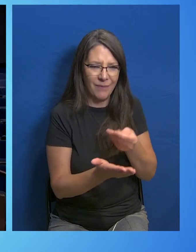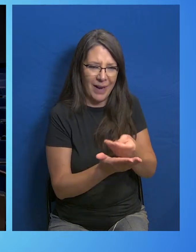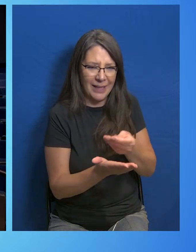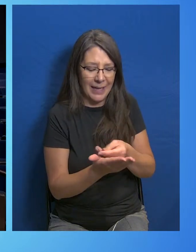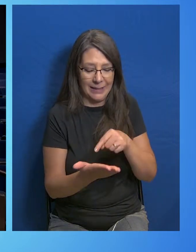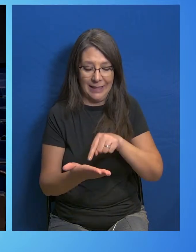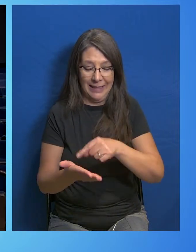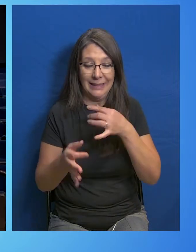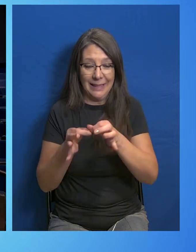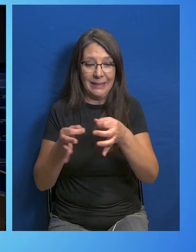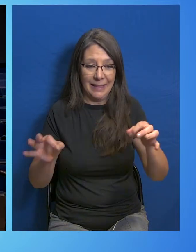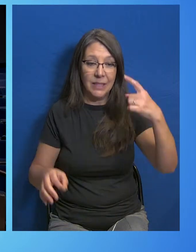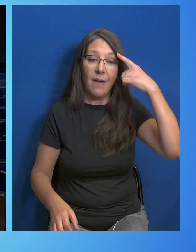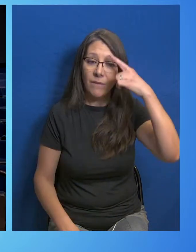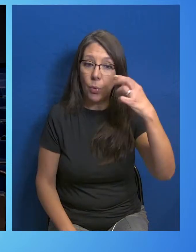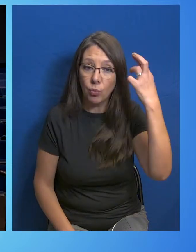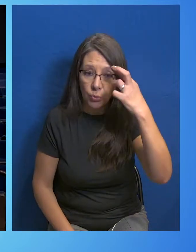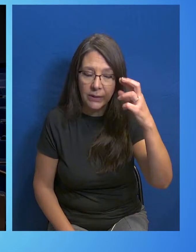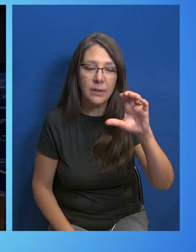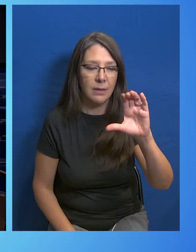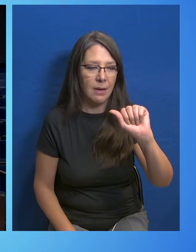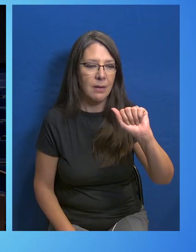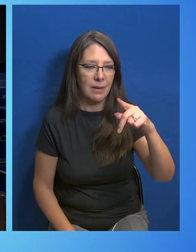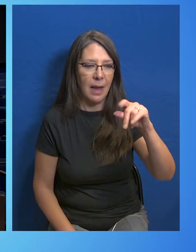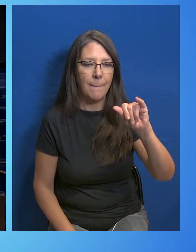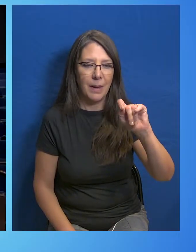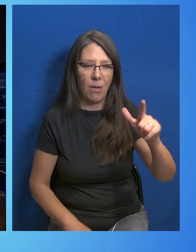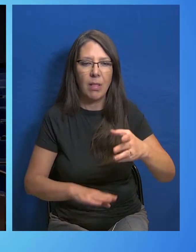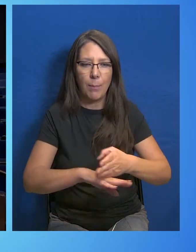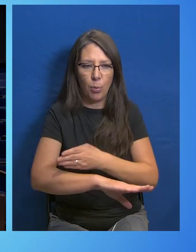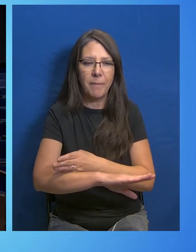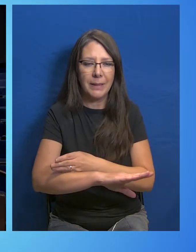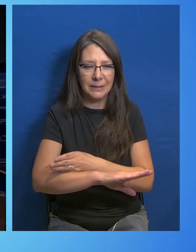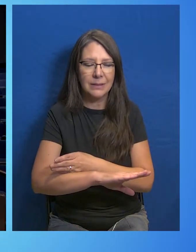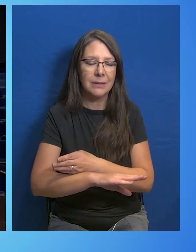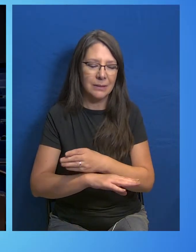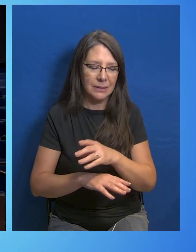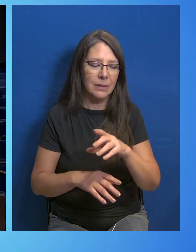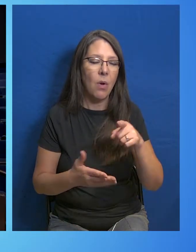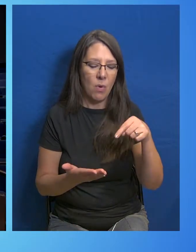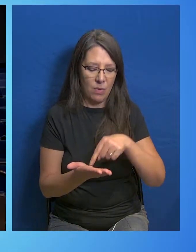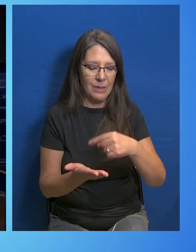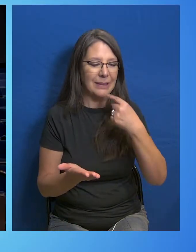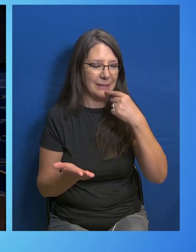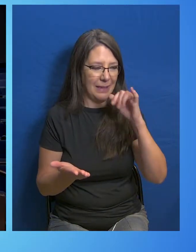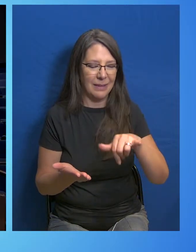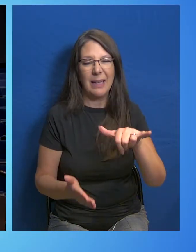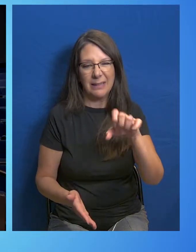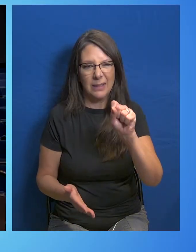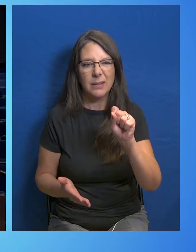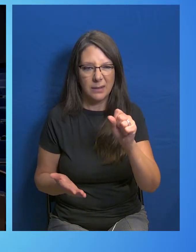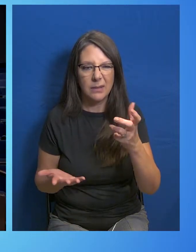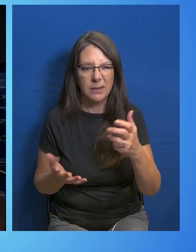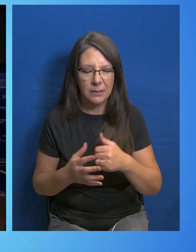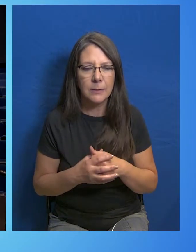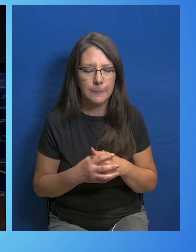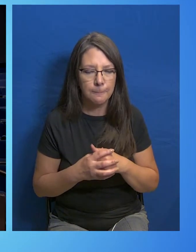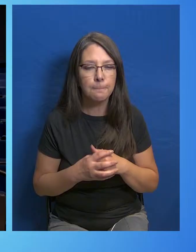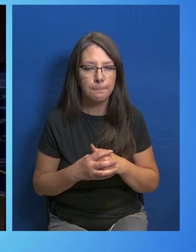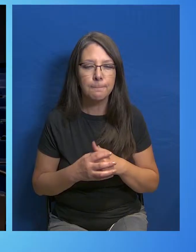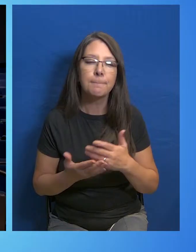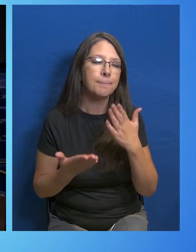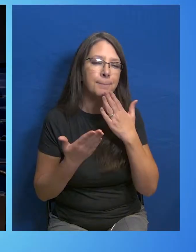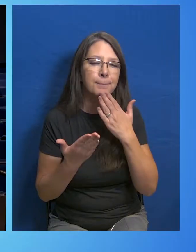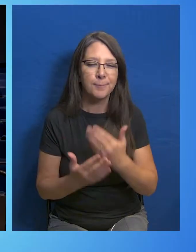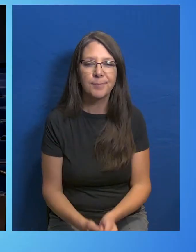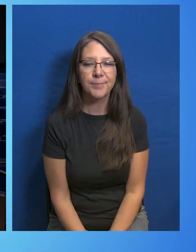say for capital improvements. For the third-party capital? Yes. Okay. Yes, for capital improvements. Okay. Thank